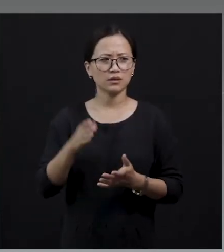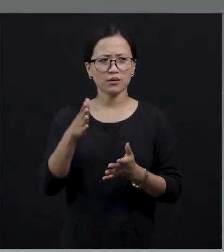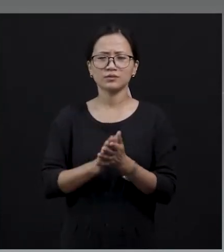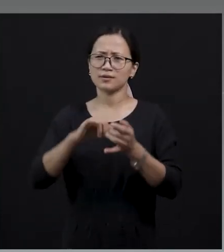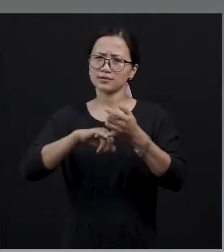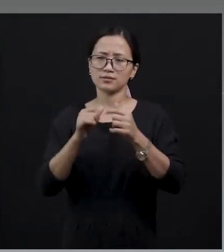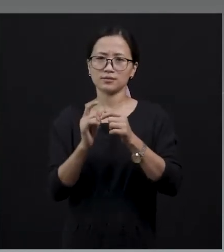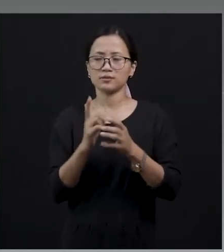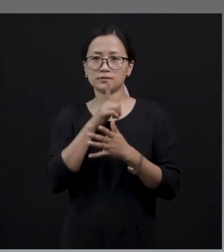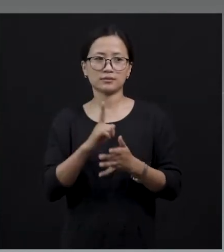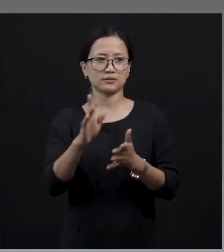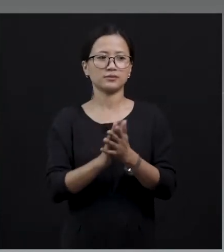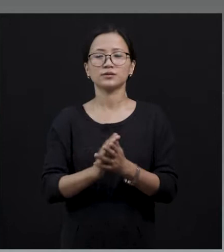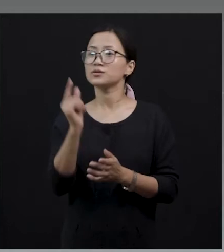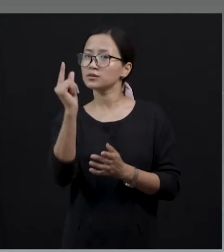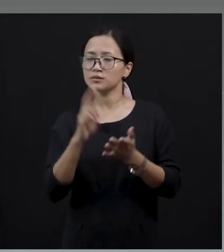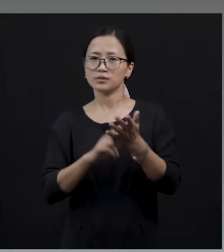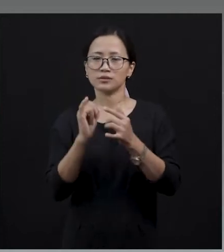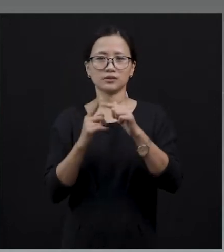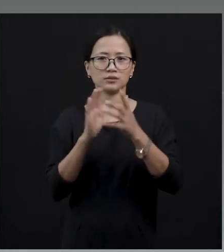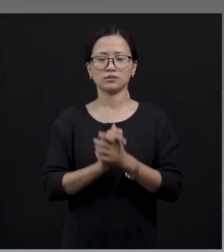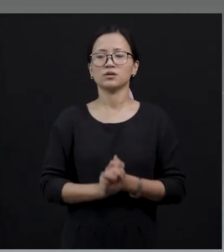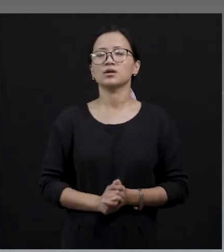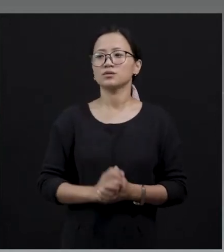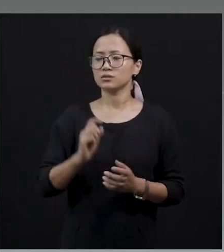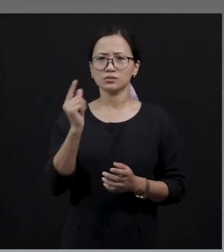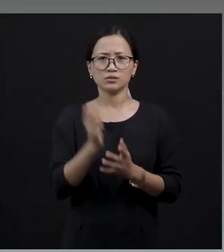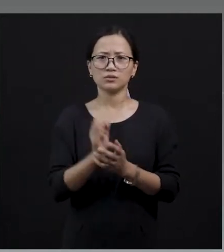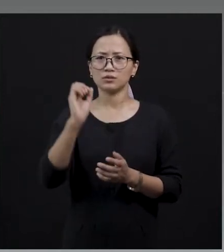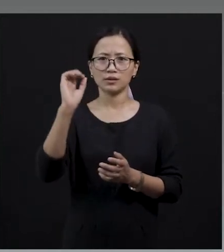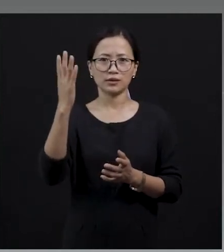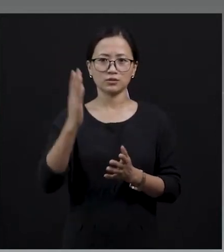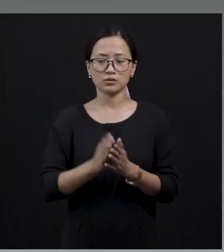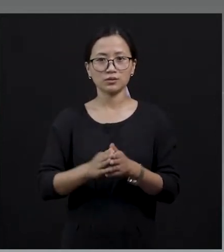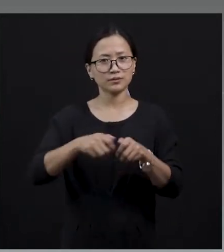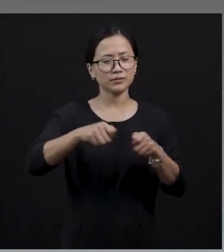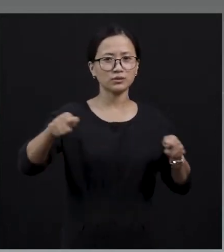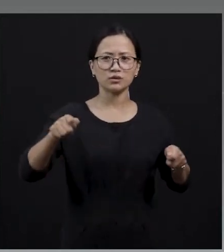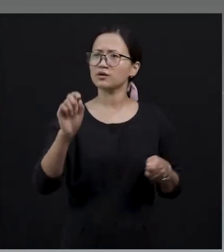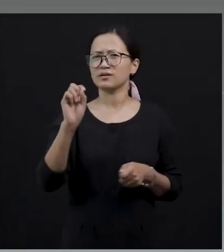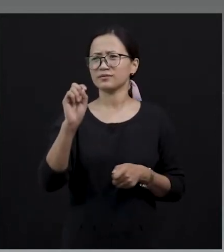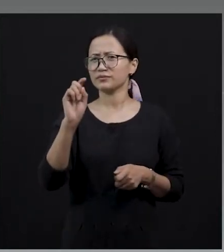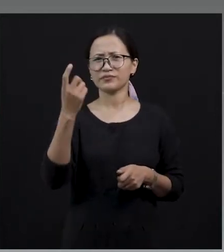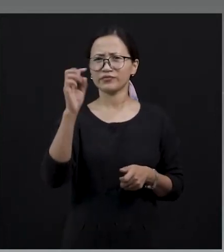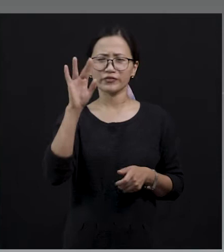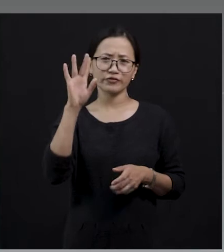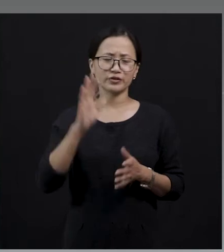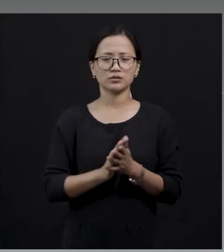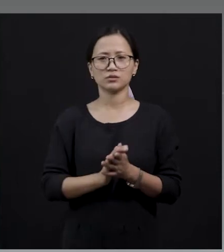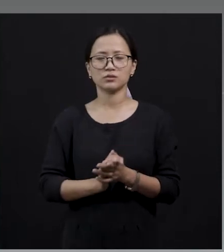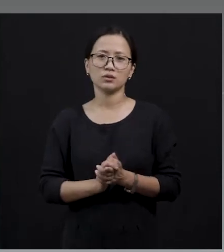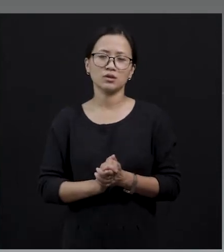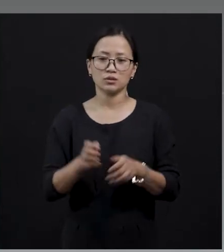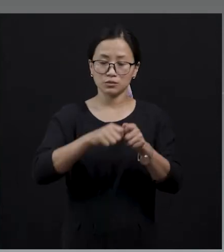non-standard units are your hands. You use your hands to measure. Your fingers, you use your fingers to measure. You can use this